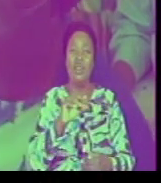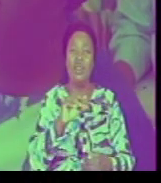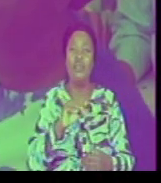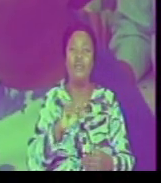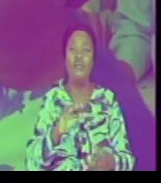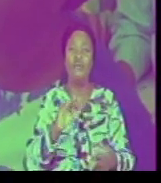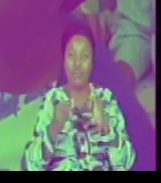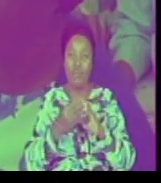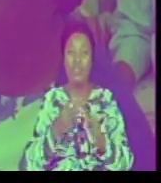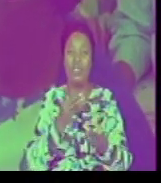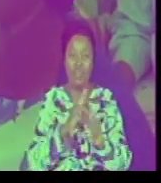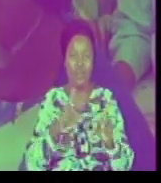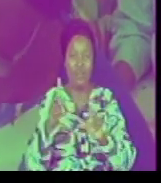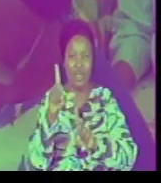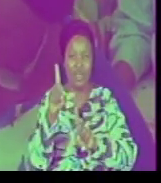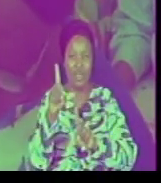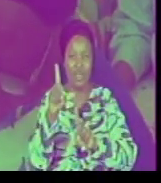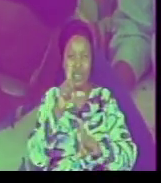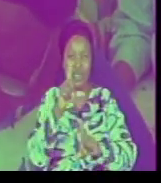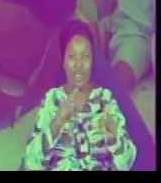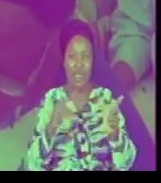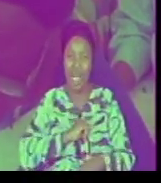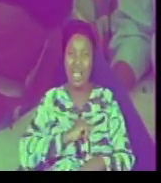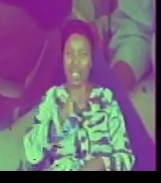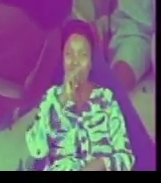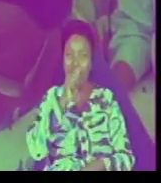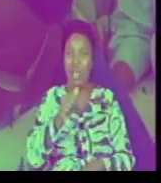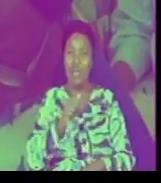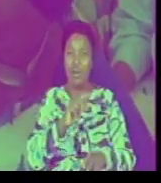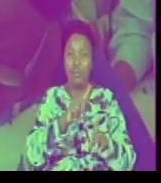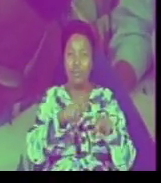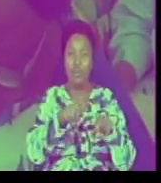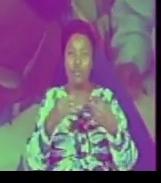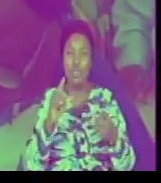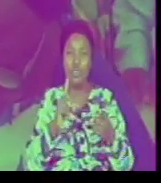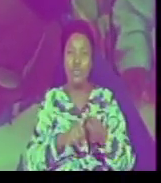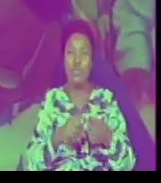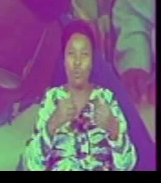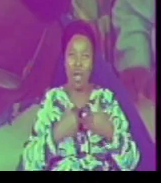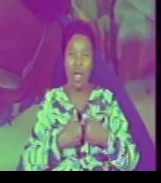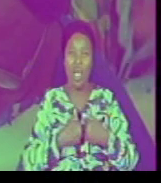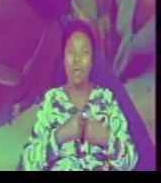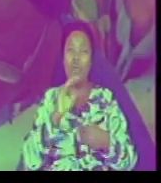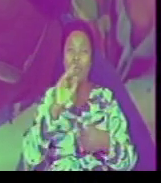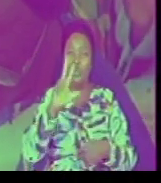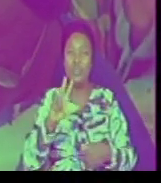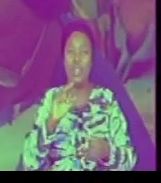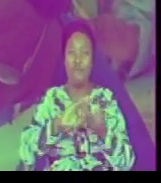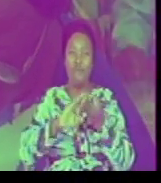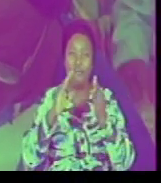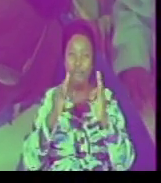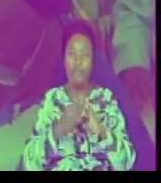have? If you say it for yourself, the Lord will do it.